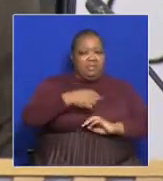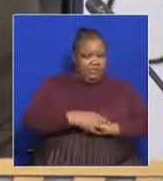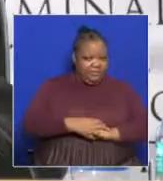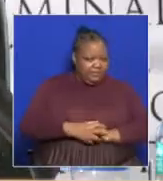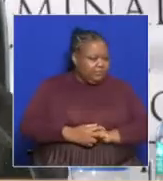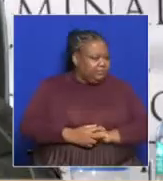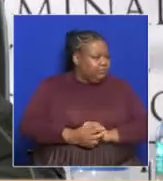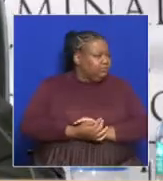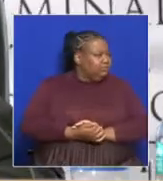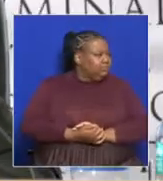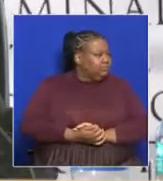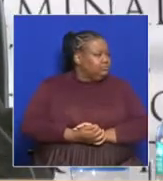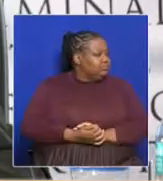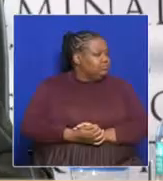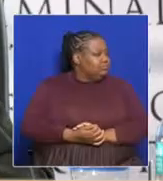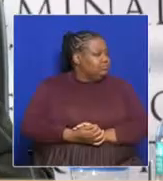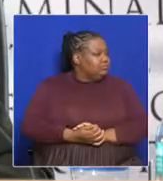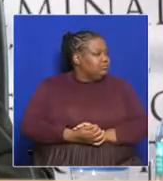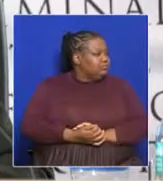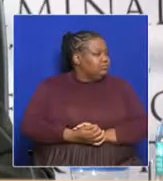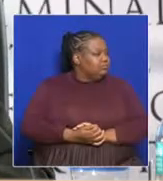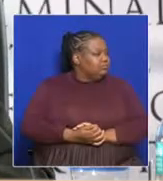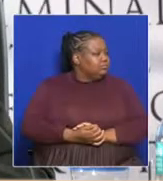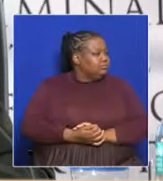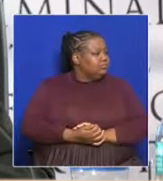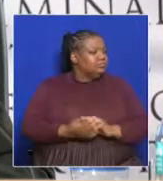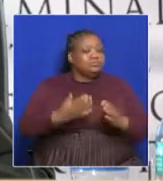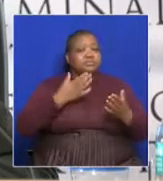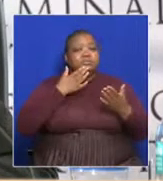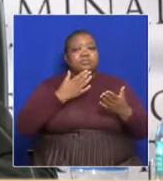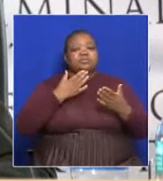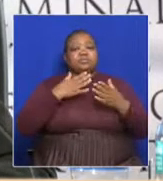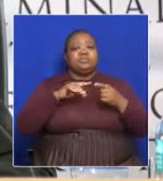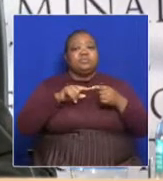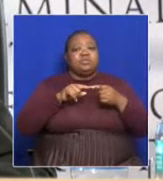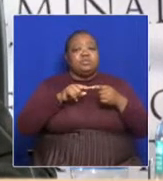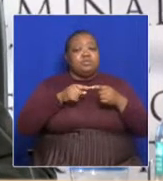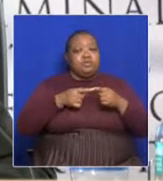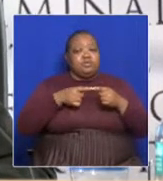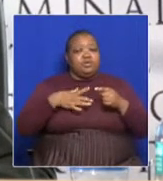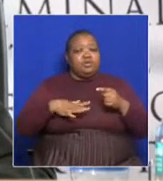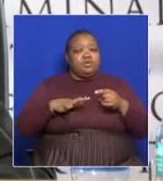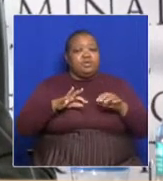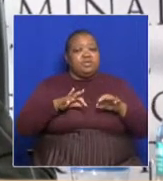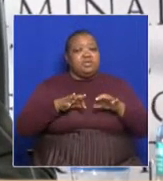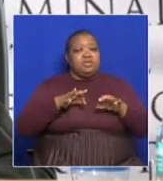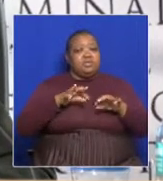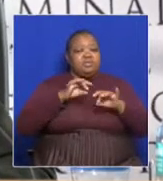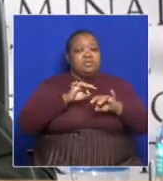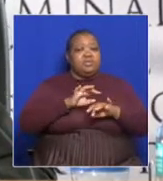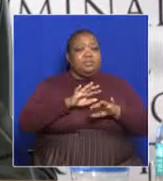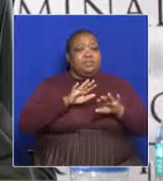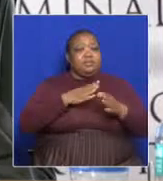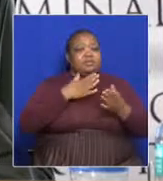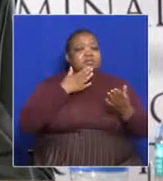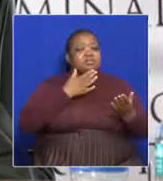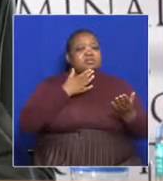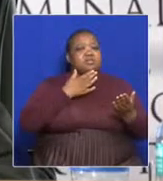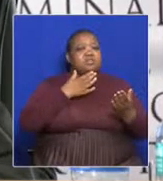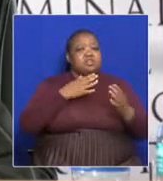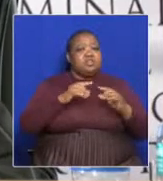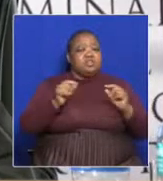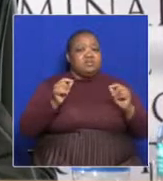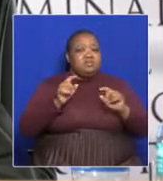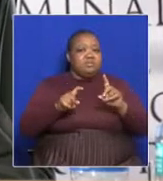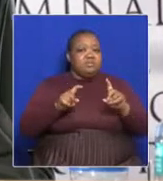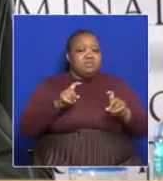Thank you, Chair. That is the point I just wanted to clarify. Thanks for the indulgence. I know I'd said I'm done with my questions, but this time I